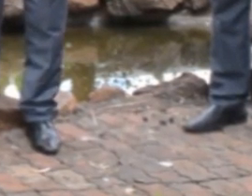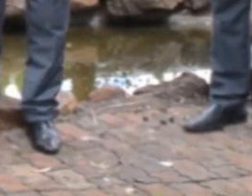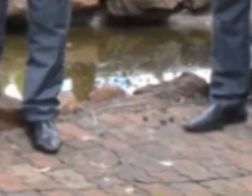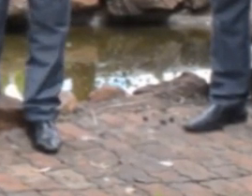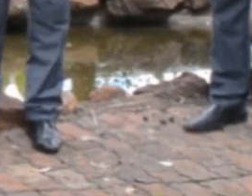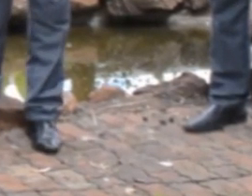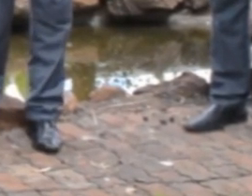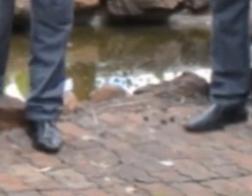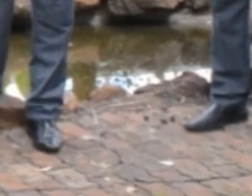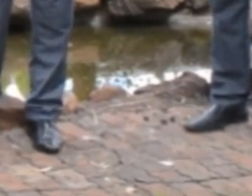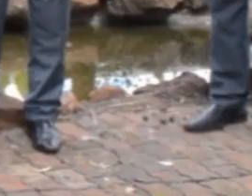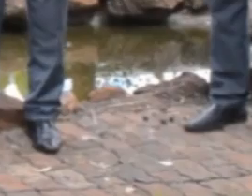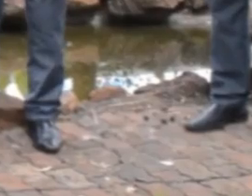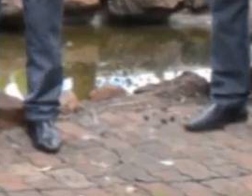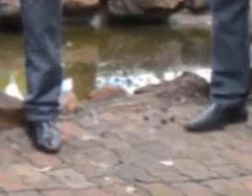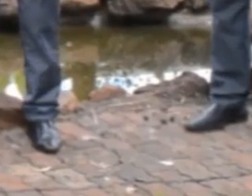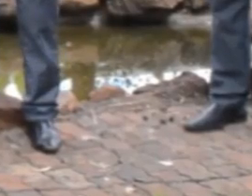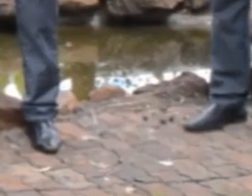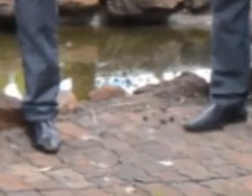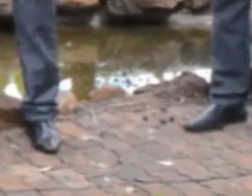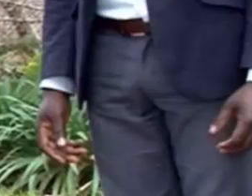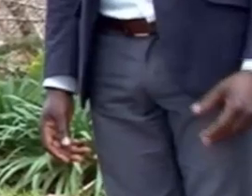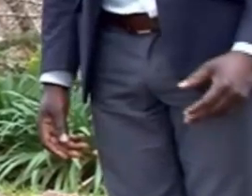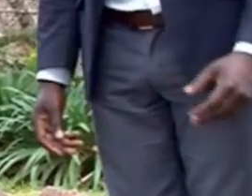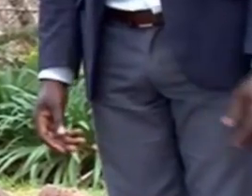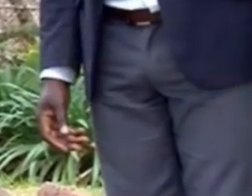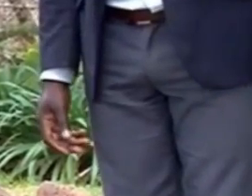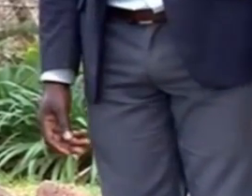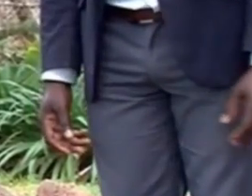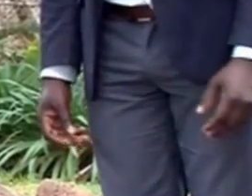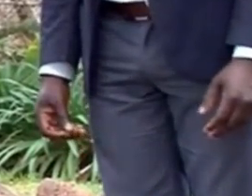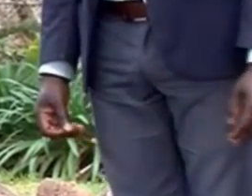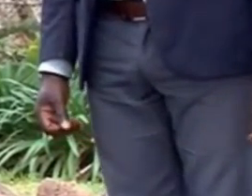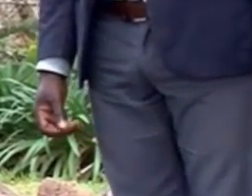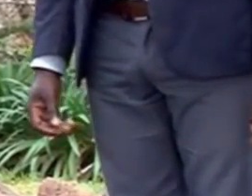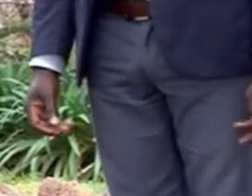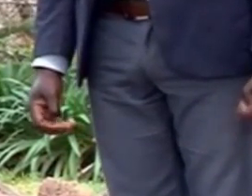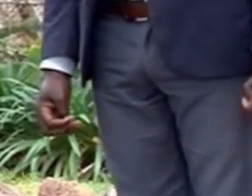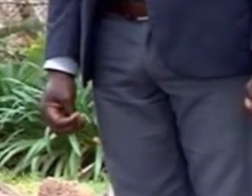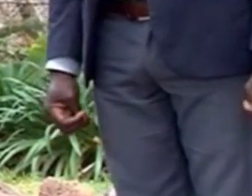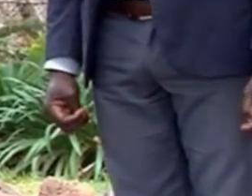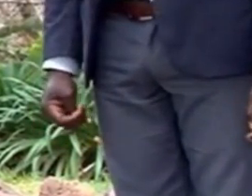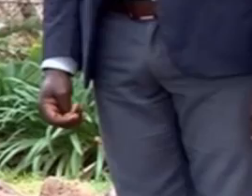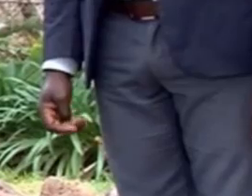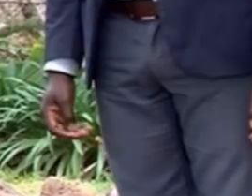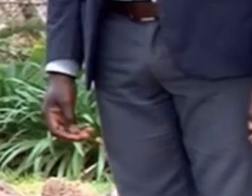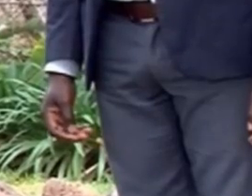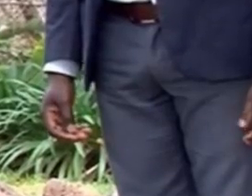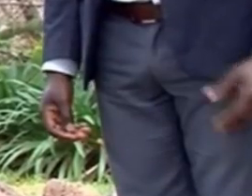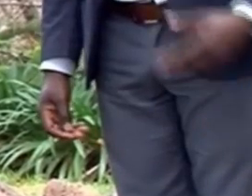that whosoever believes in him should be called the child of